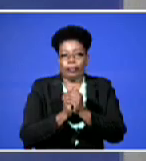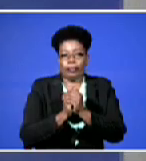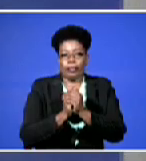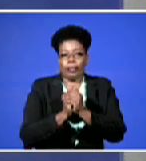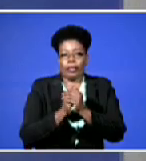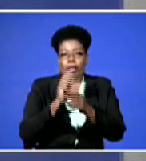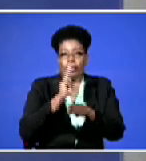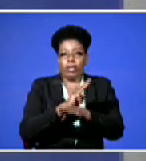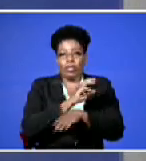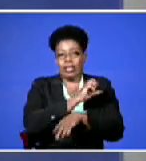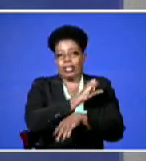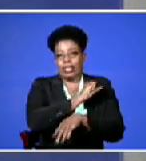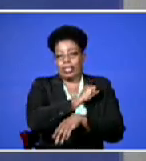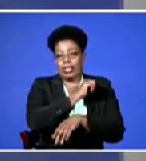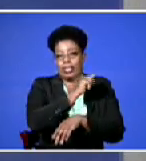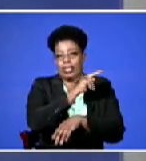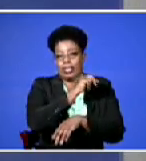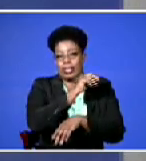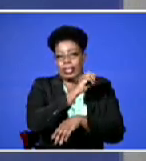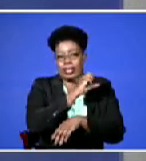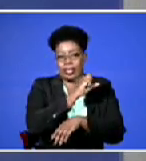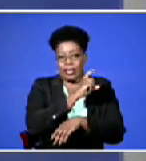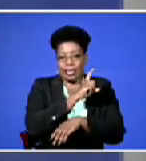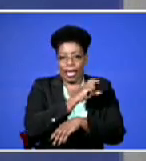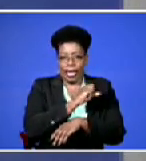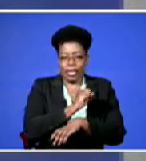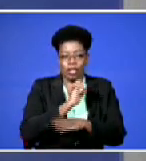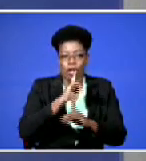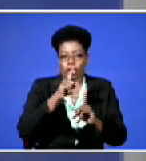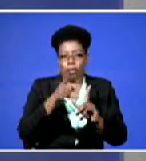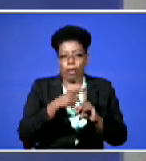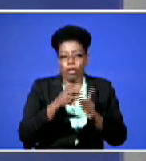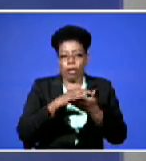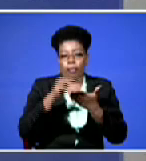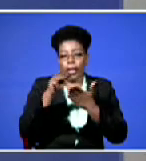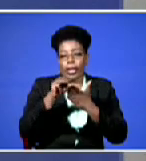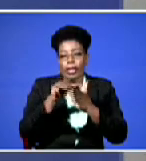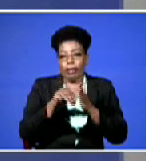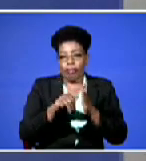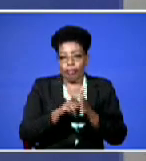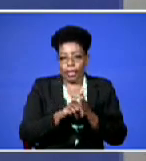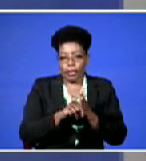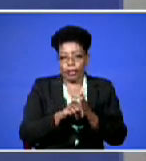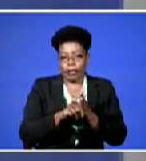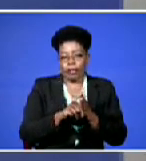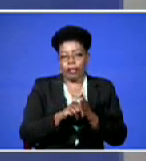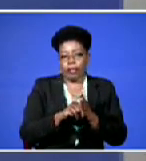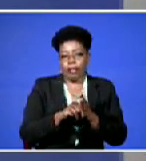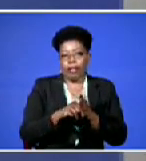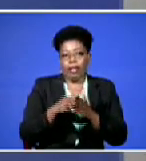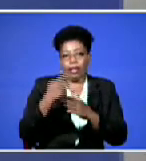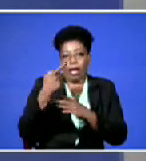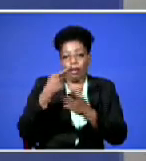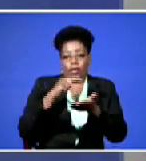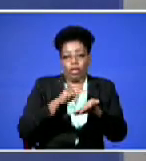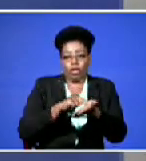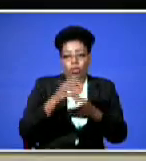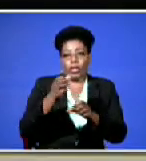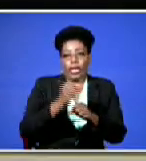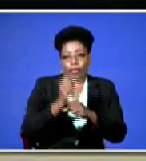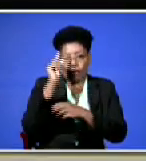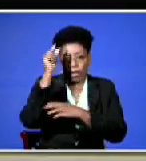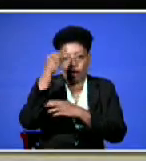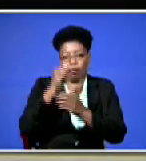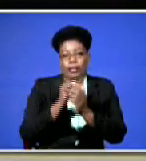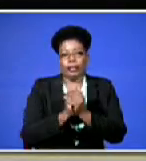Well, Minister Sands also updated our news team on progress of the lump sum payments nurses are set to receive from government. The nurses